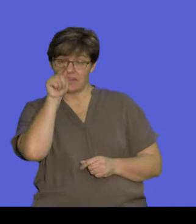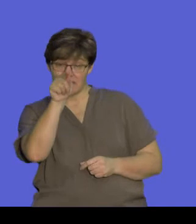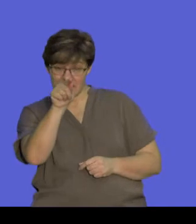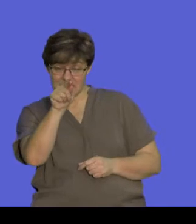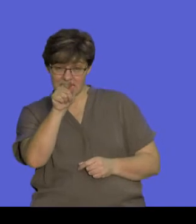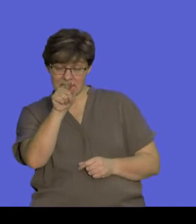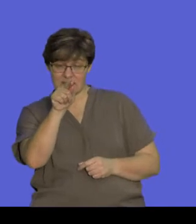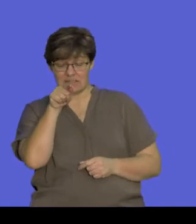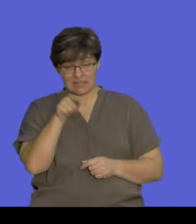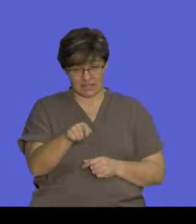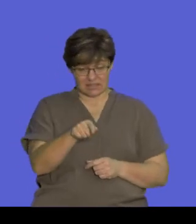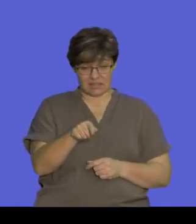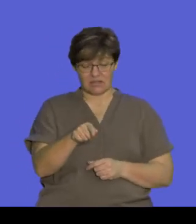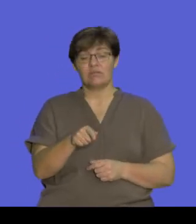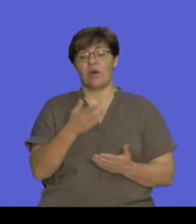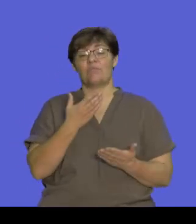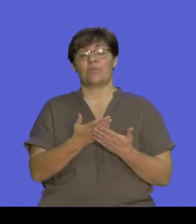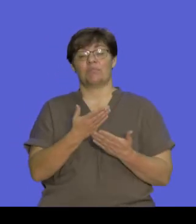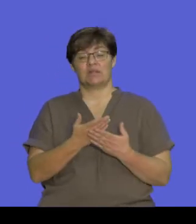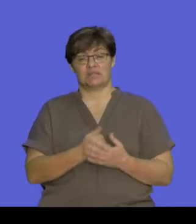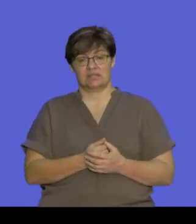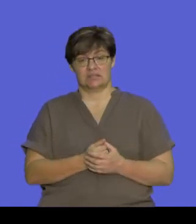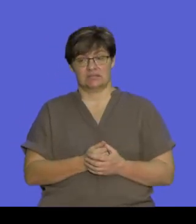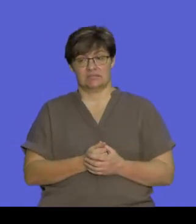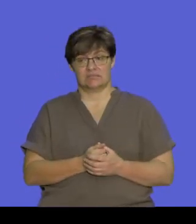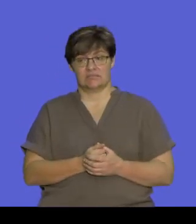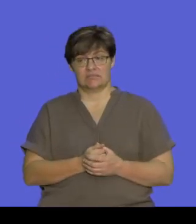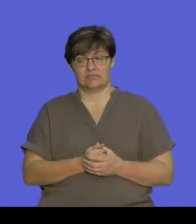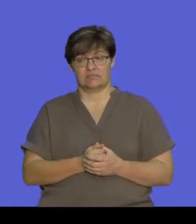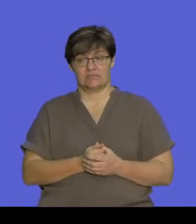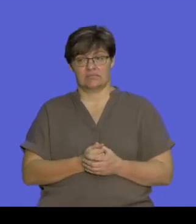to be the probability of